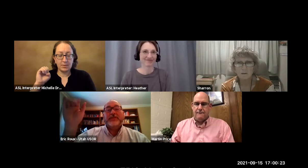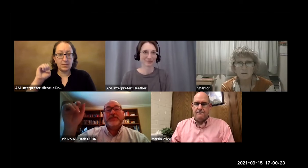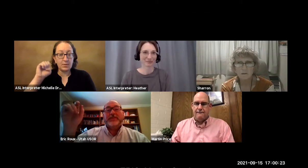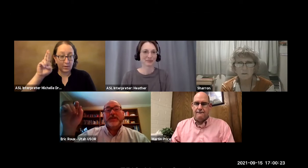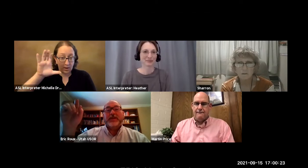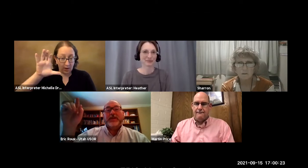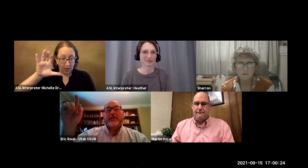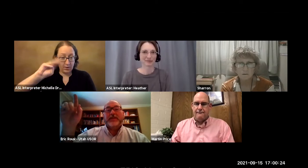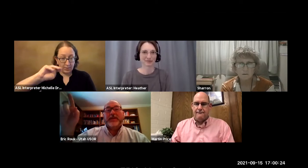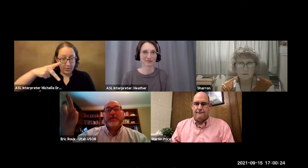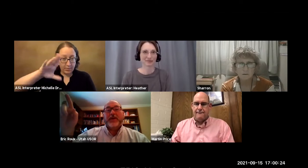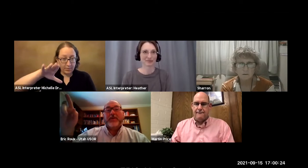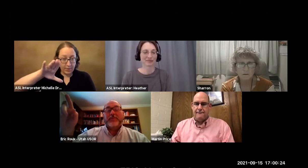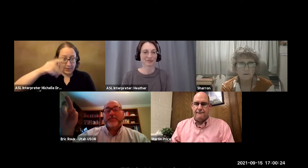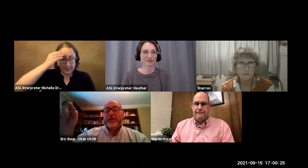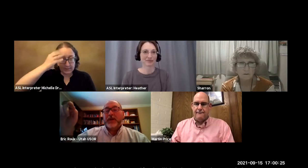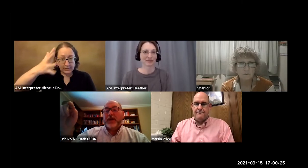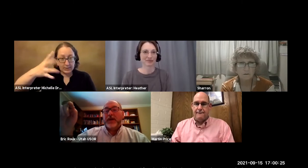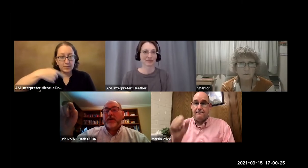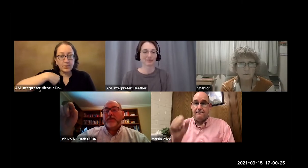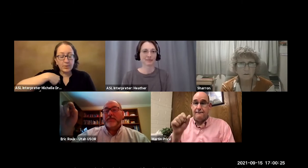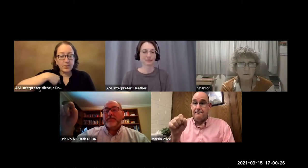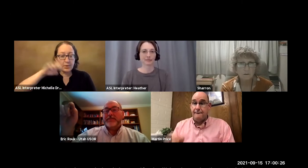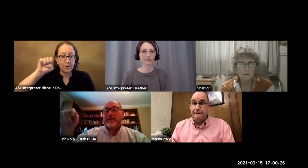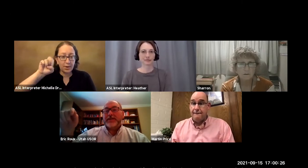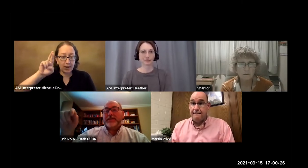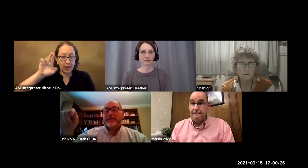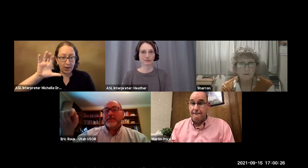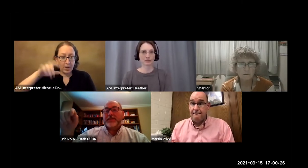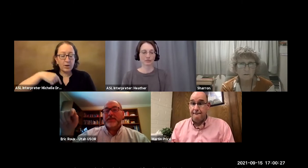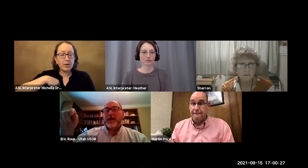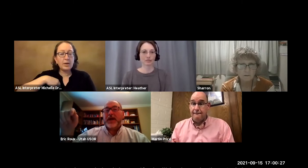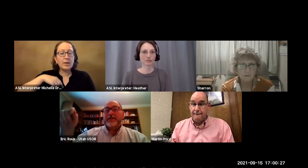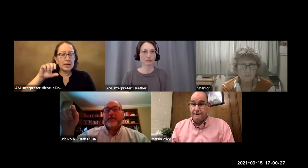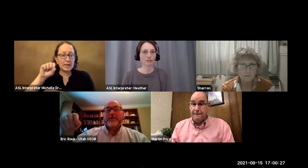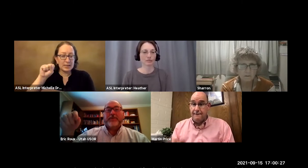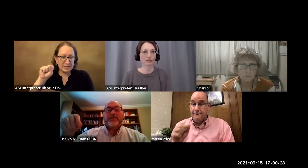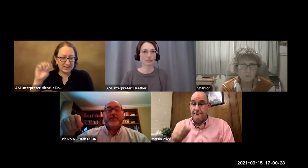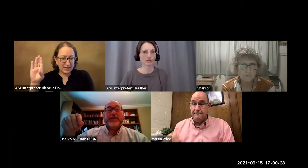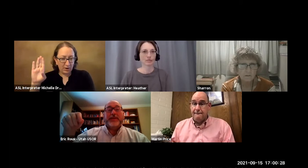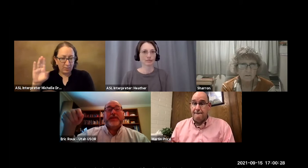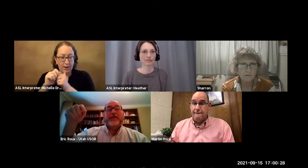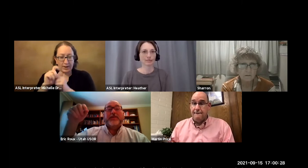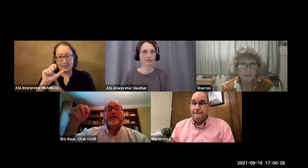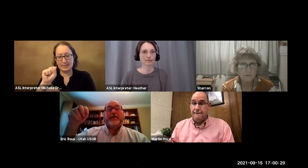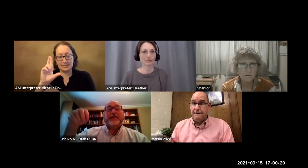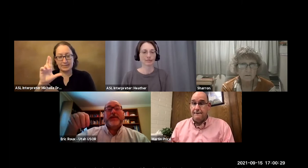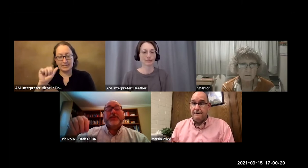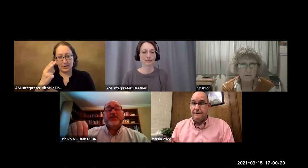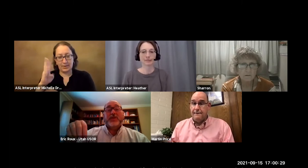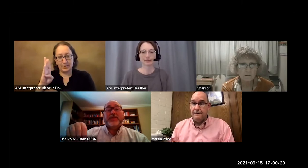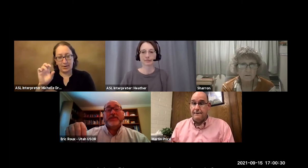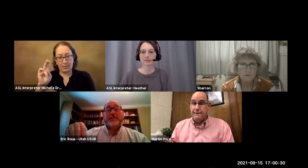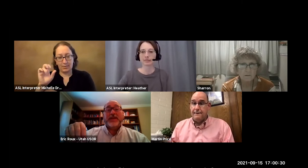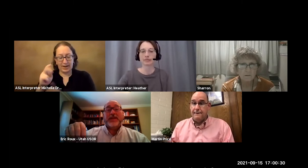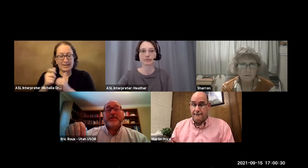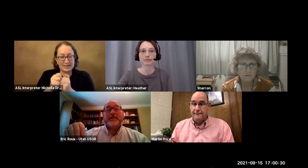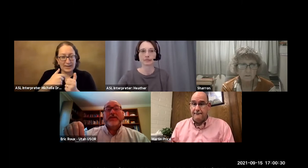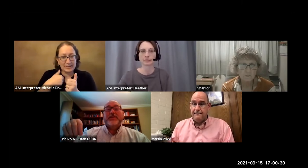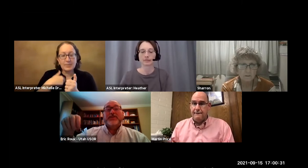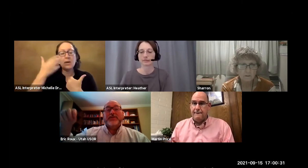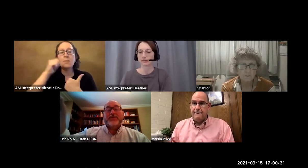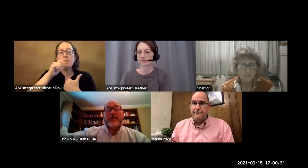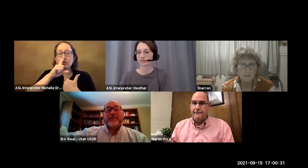Martin, just to let you know, Sarah texted me. I don't know if she'll be here in time to join us